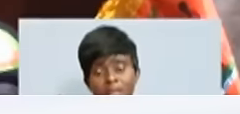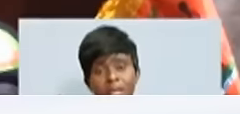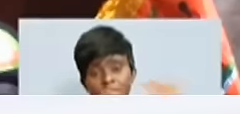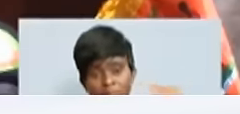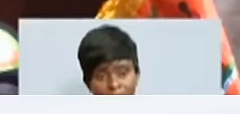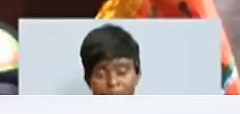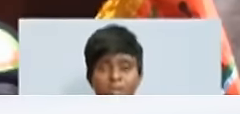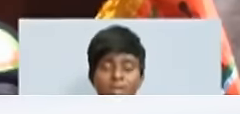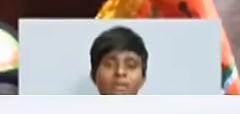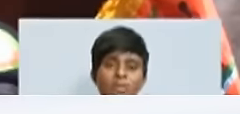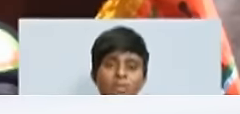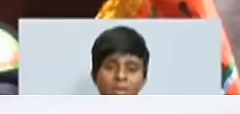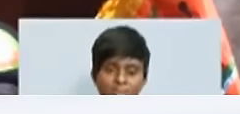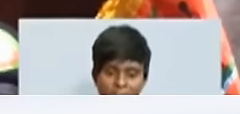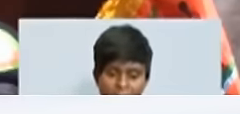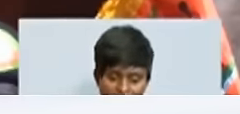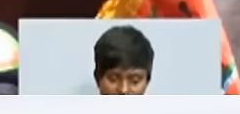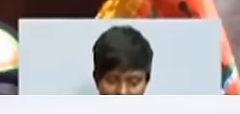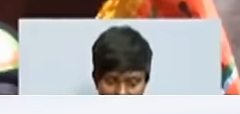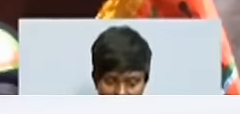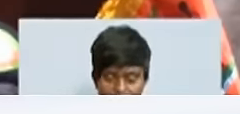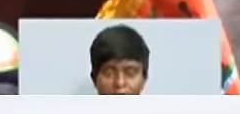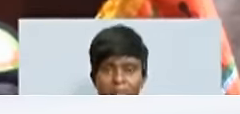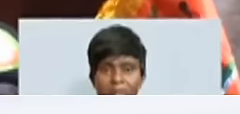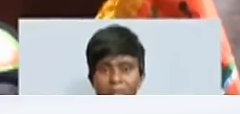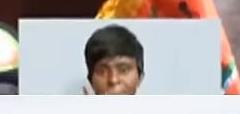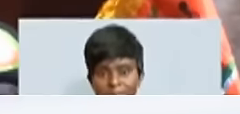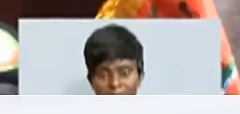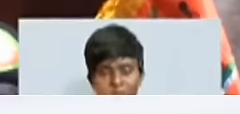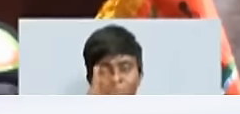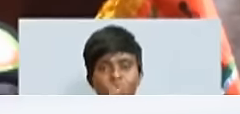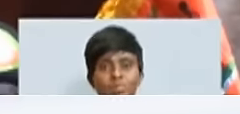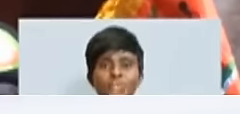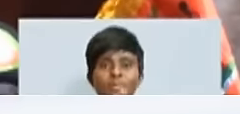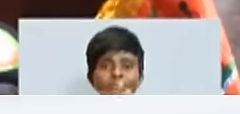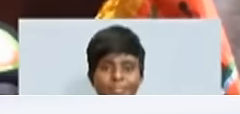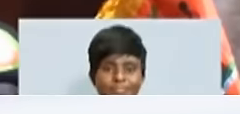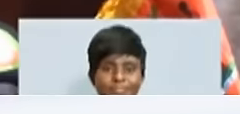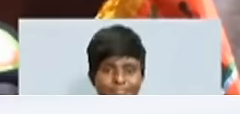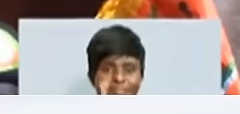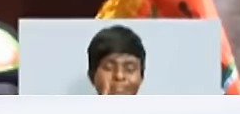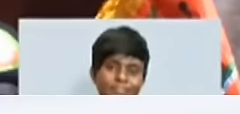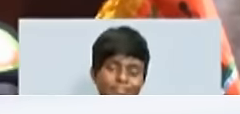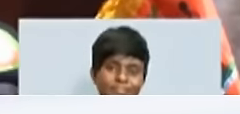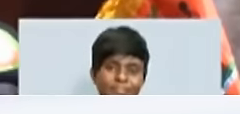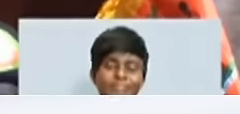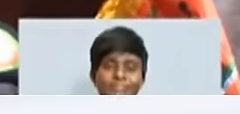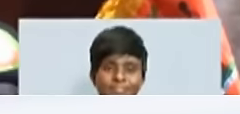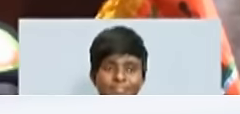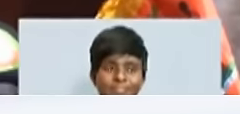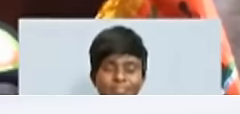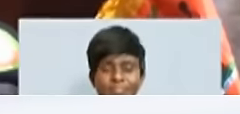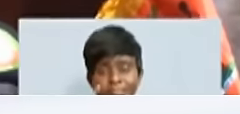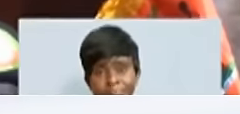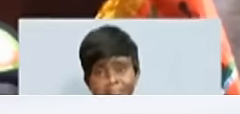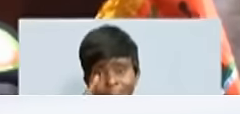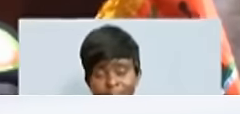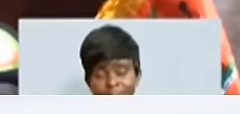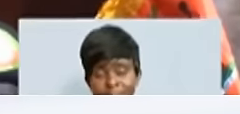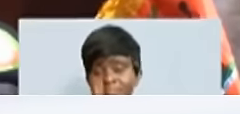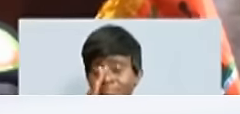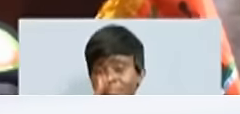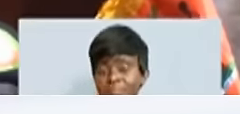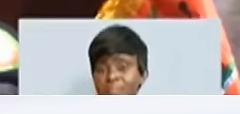now going on in our country. So we will address those issues at the right time. This is,